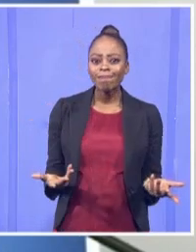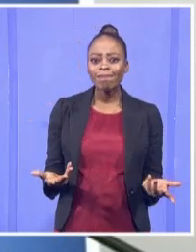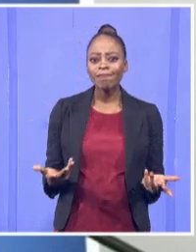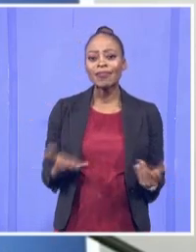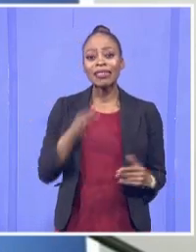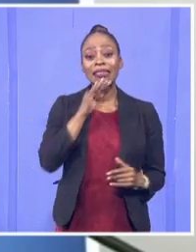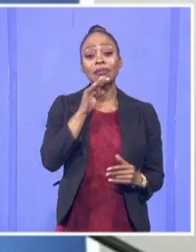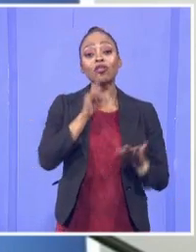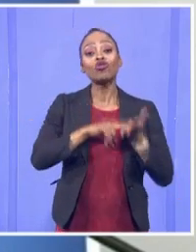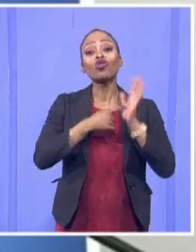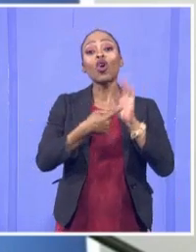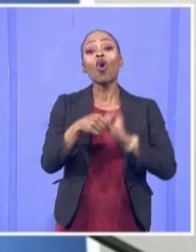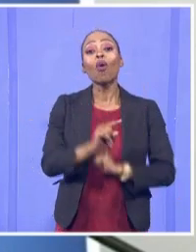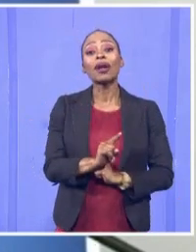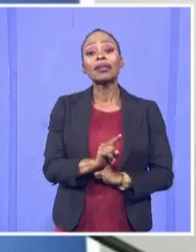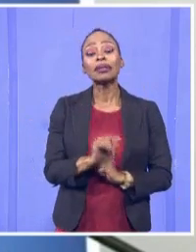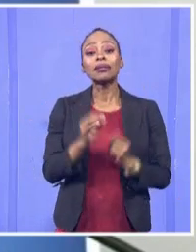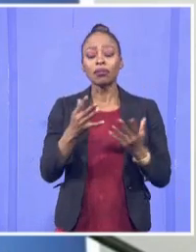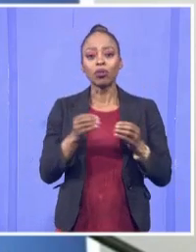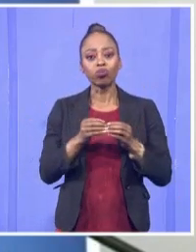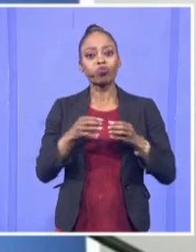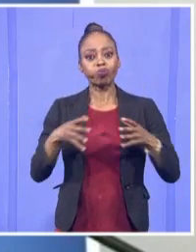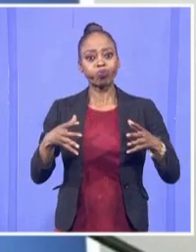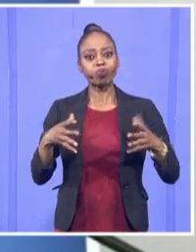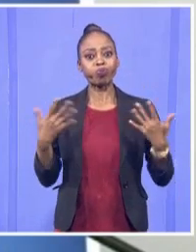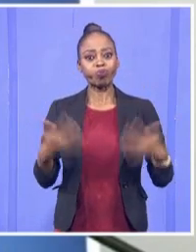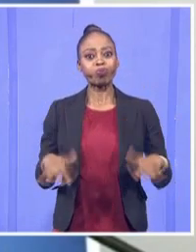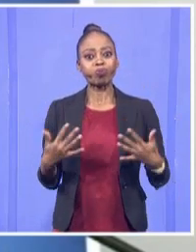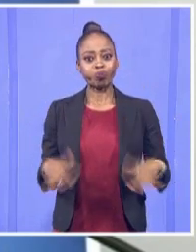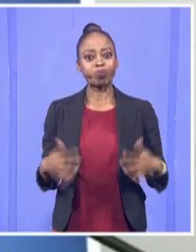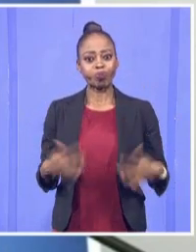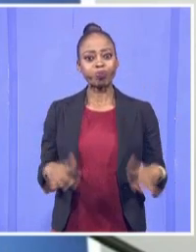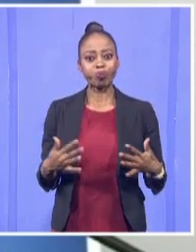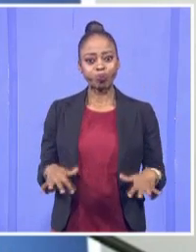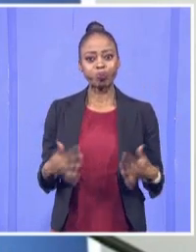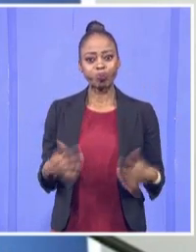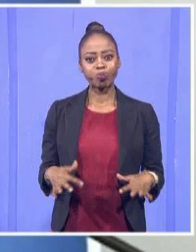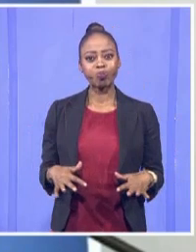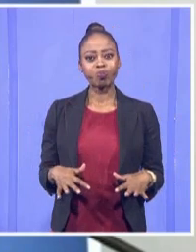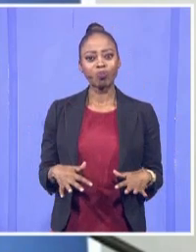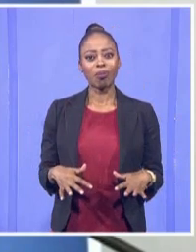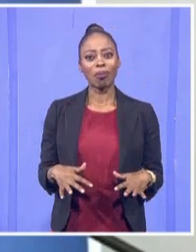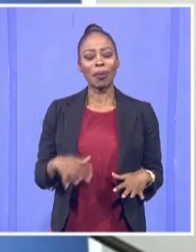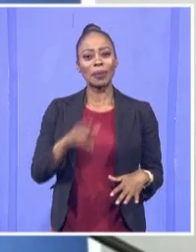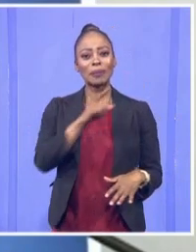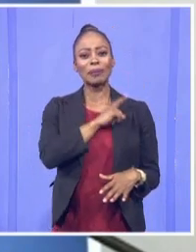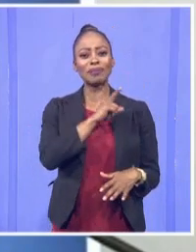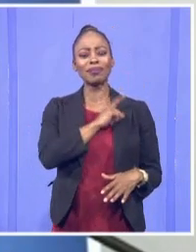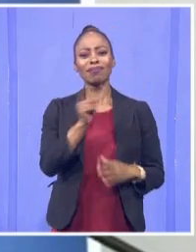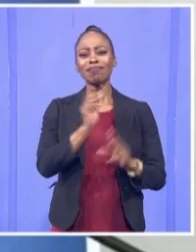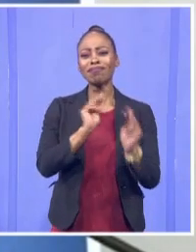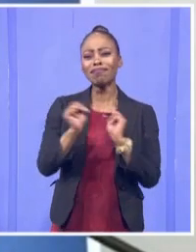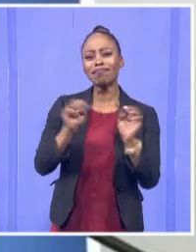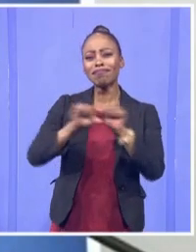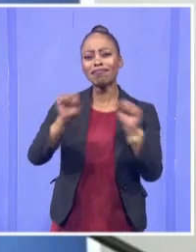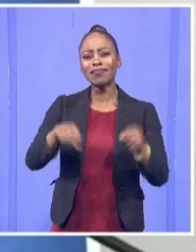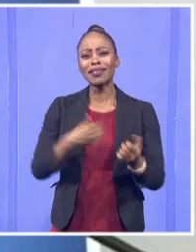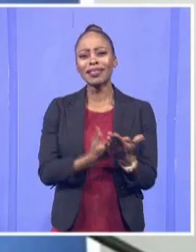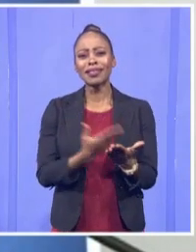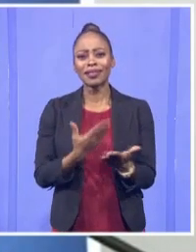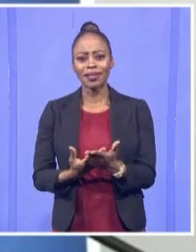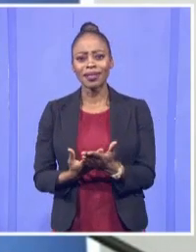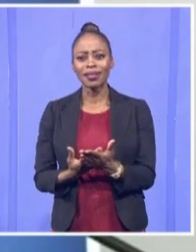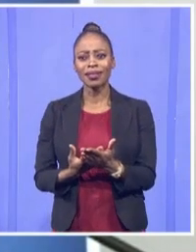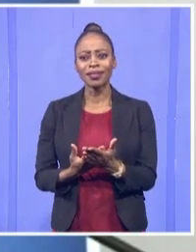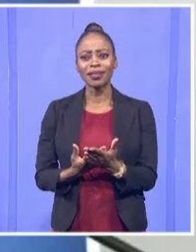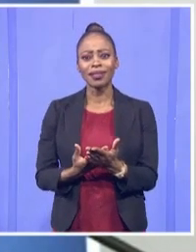it indicates that we've grown as a department in terms of the capacity to manage this system. But secondly,